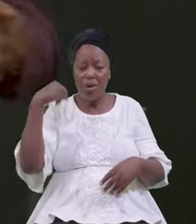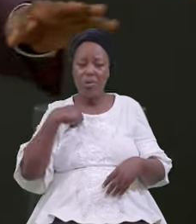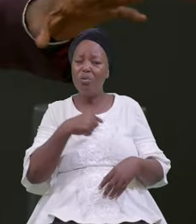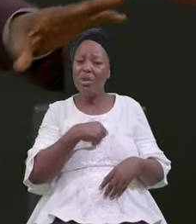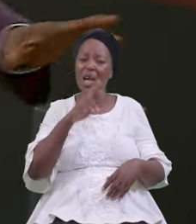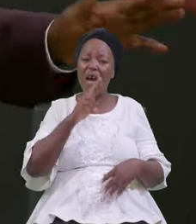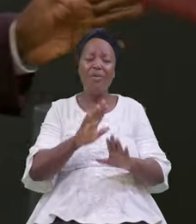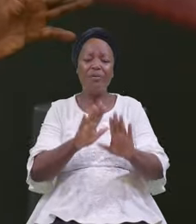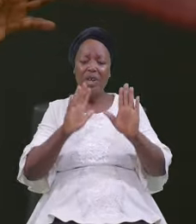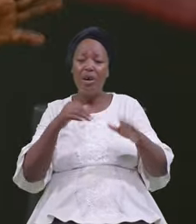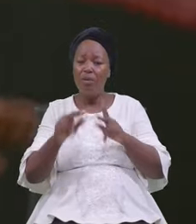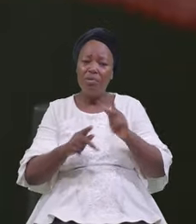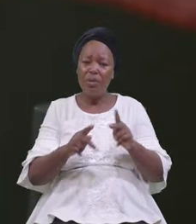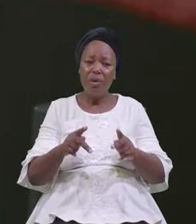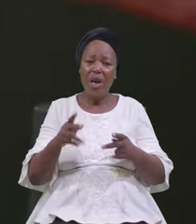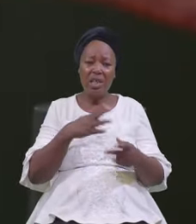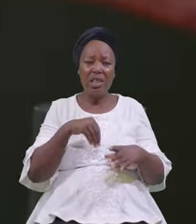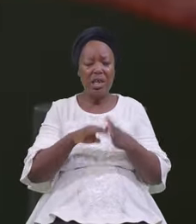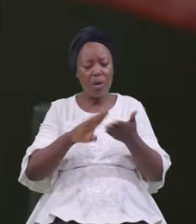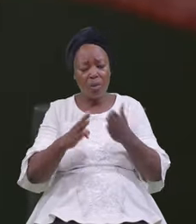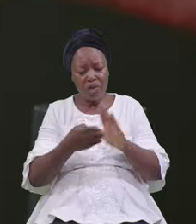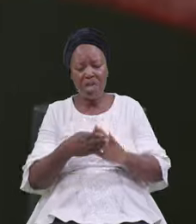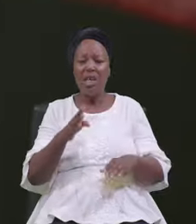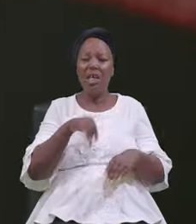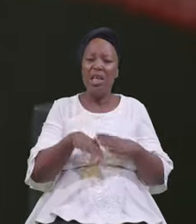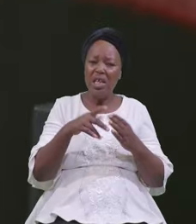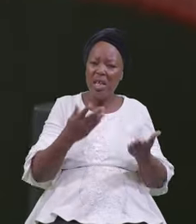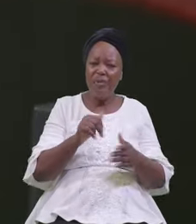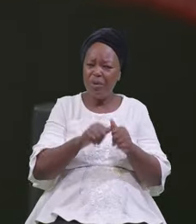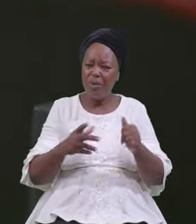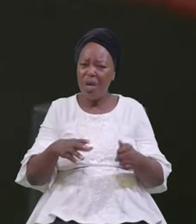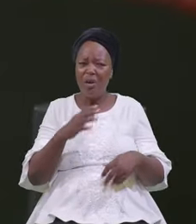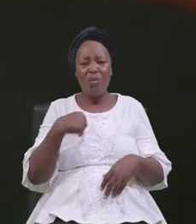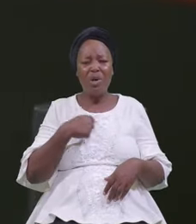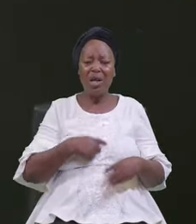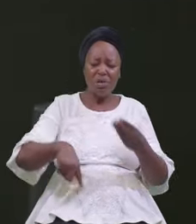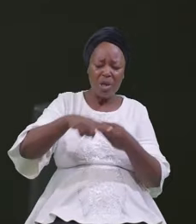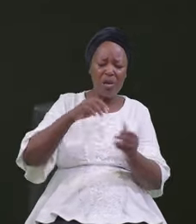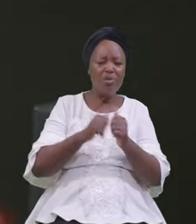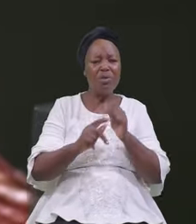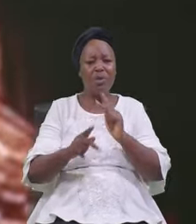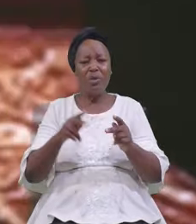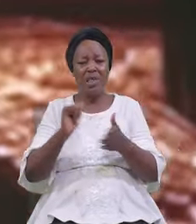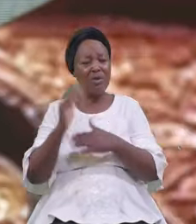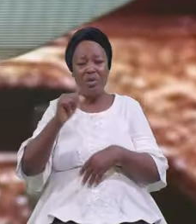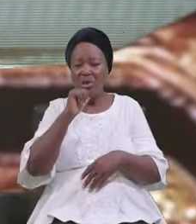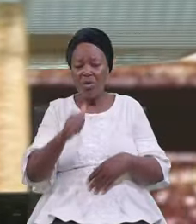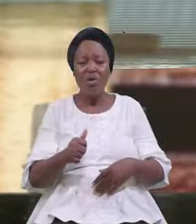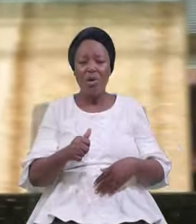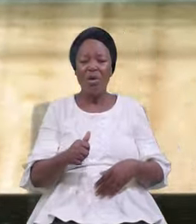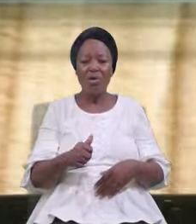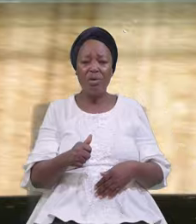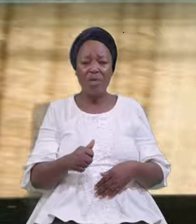community, in our extended family, we're surrounded with people that will not